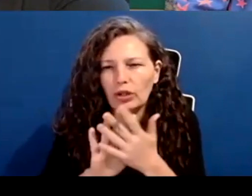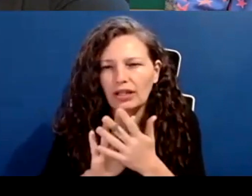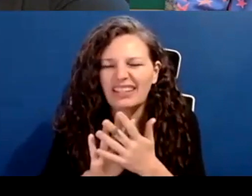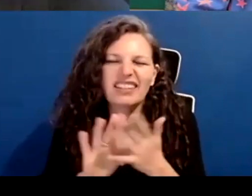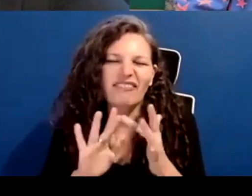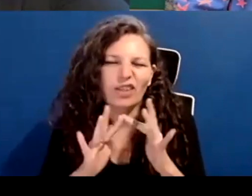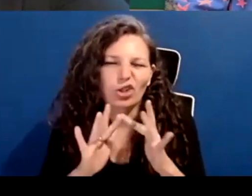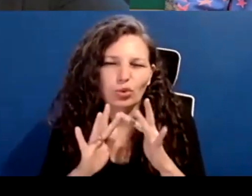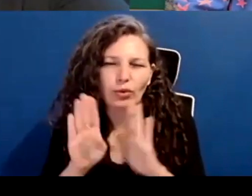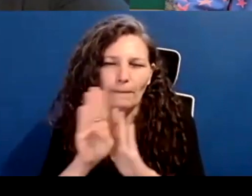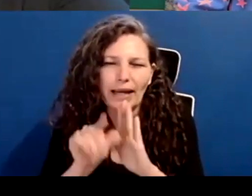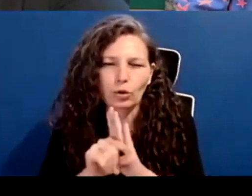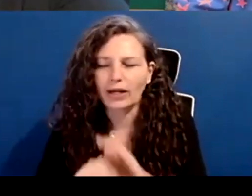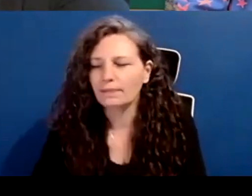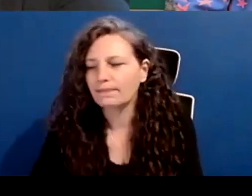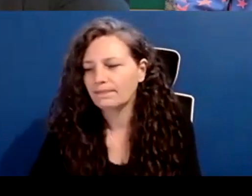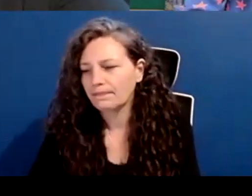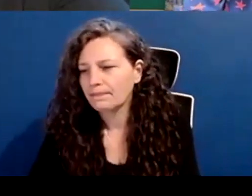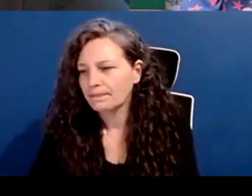background.